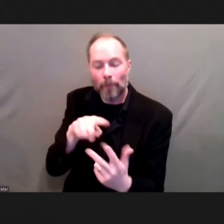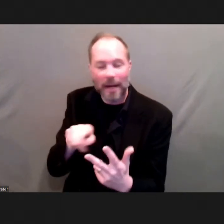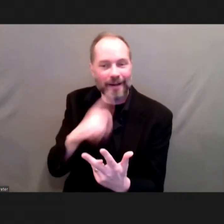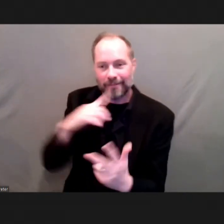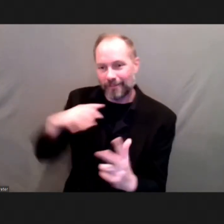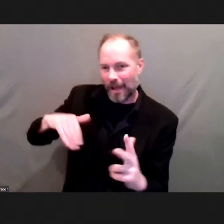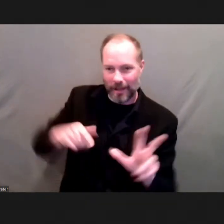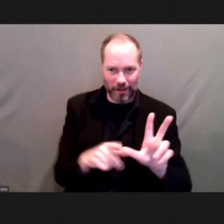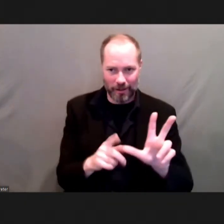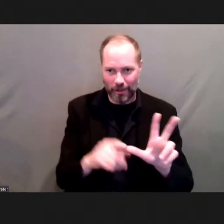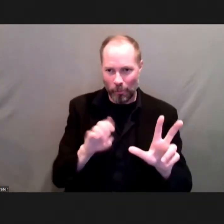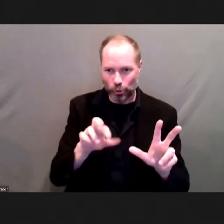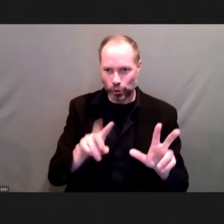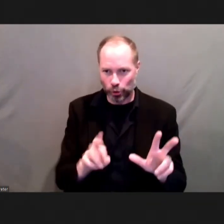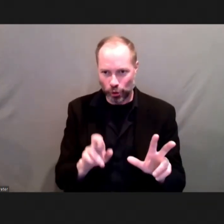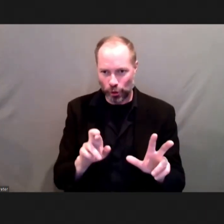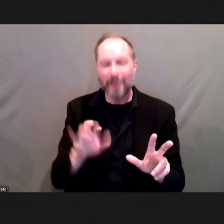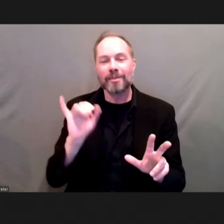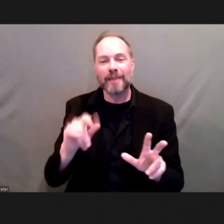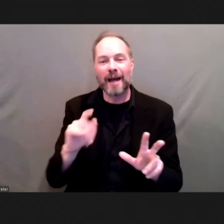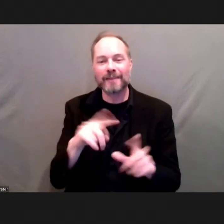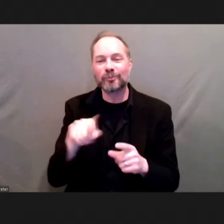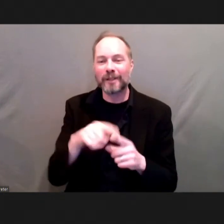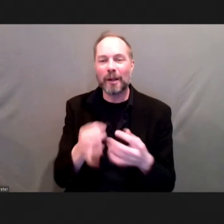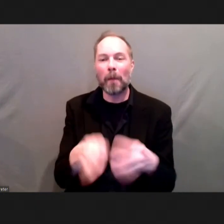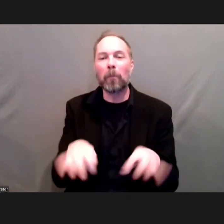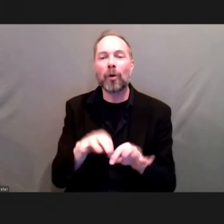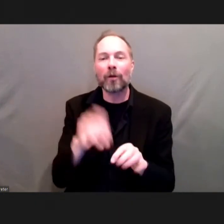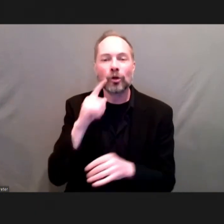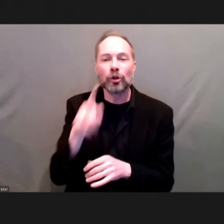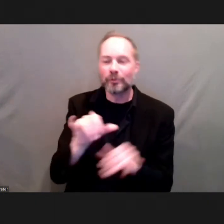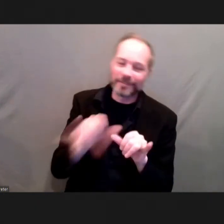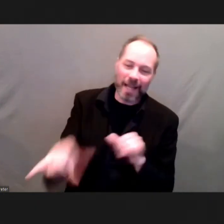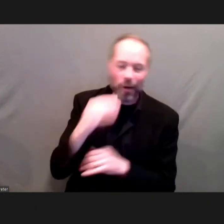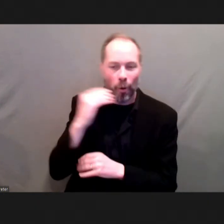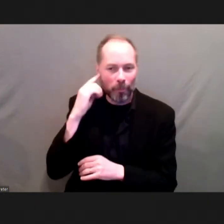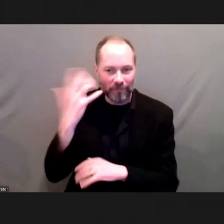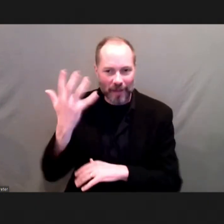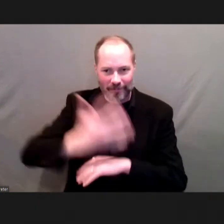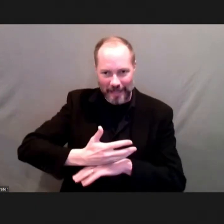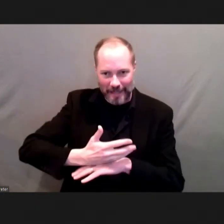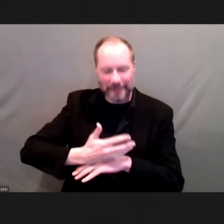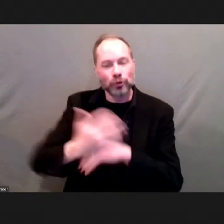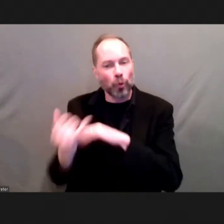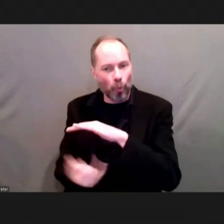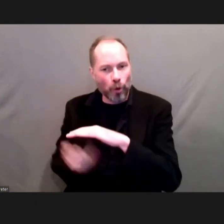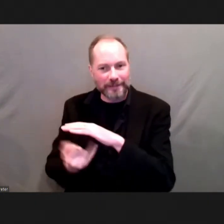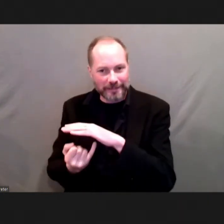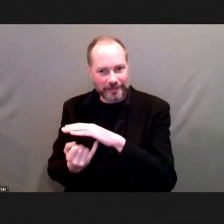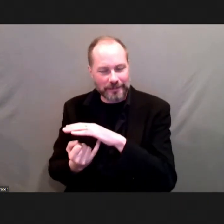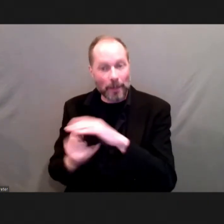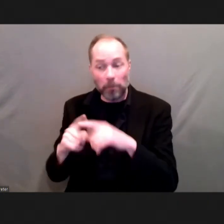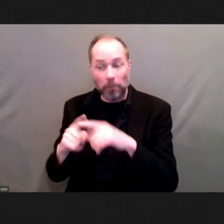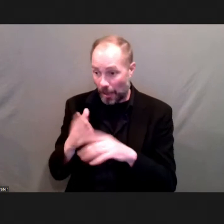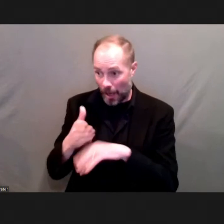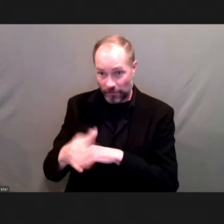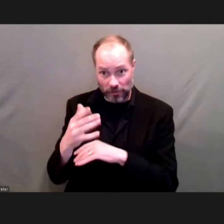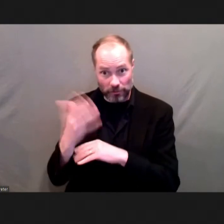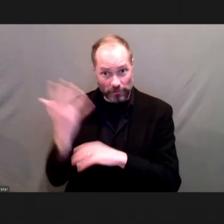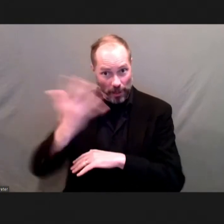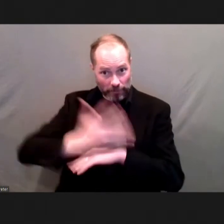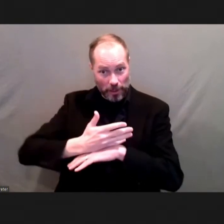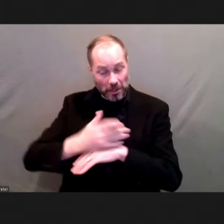yet, that's when it will be important for you to stay home for 5 days and quarantine yourself. But after 5 days, you